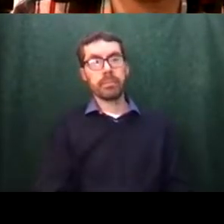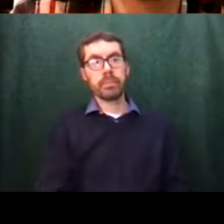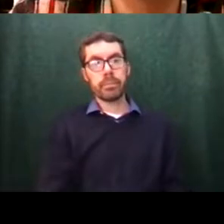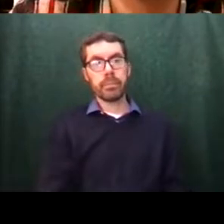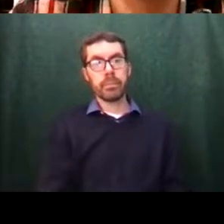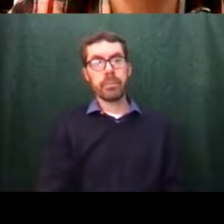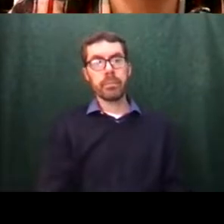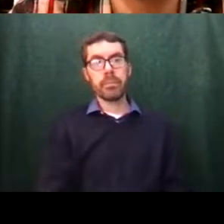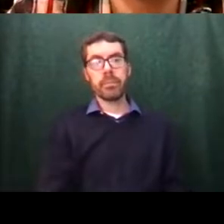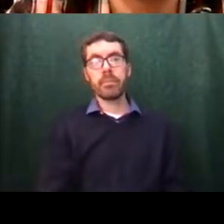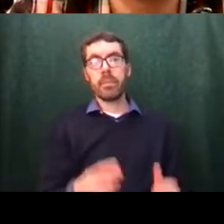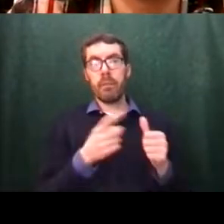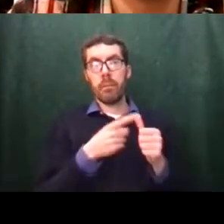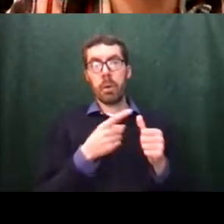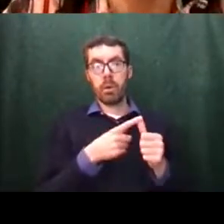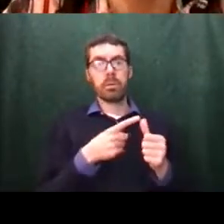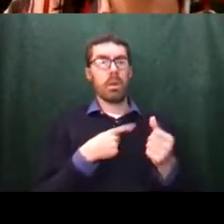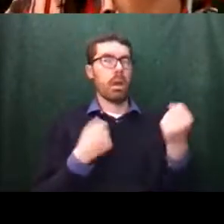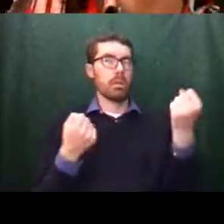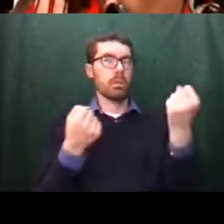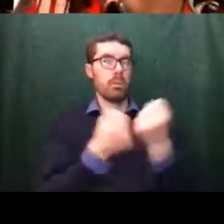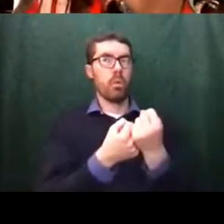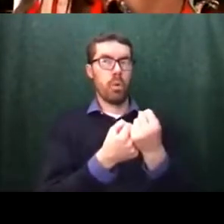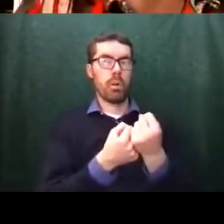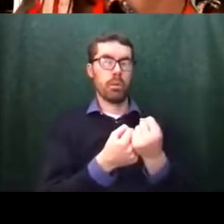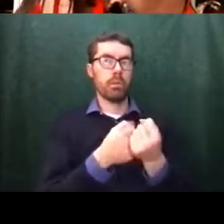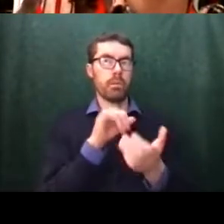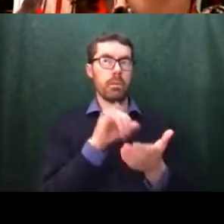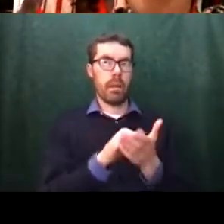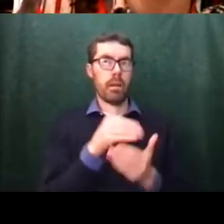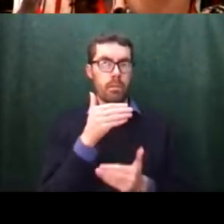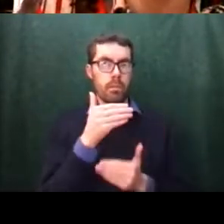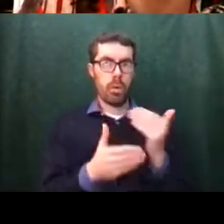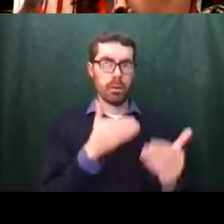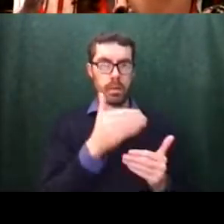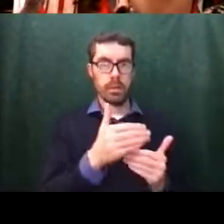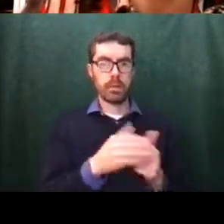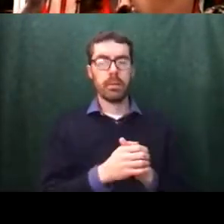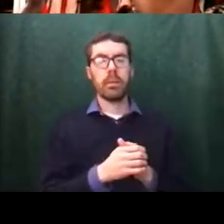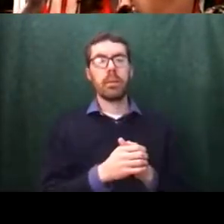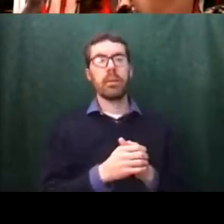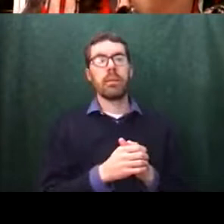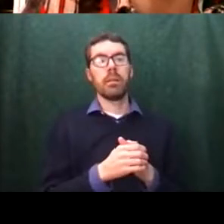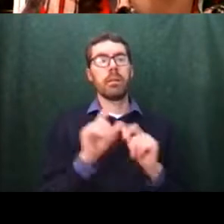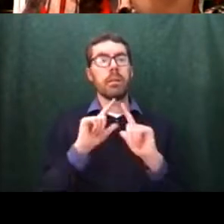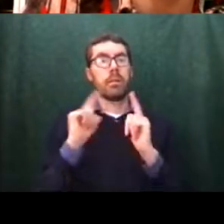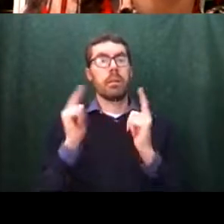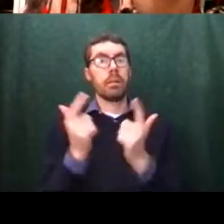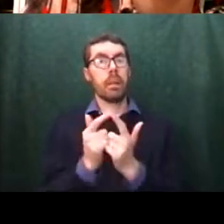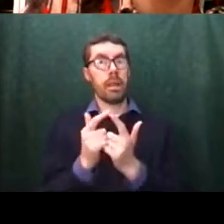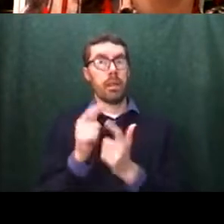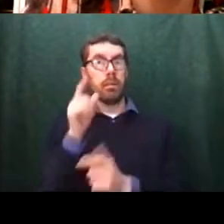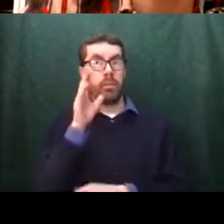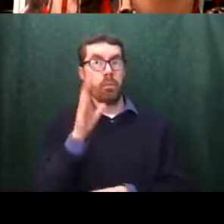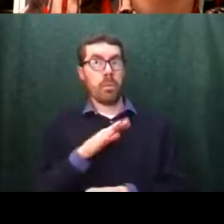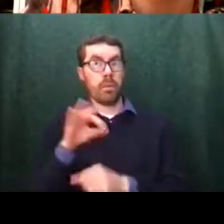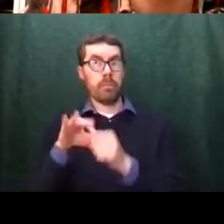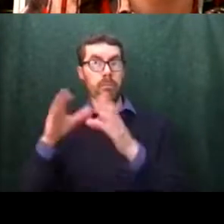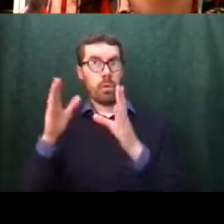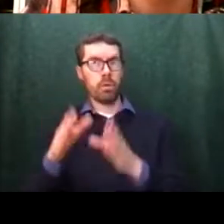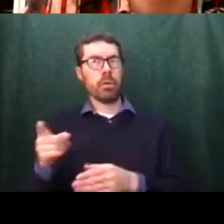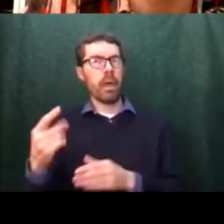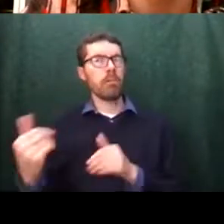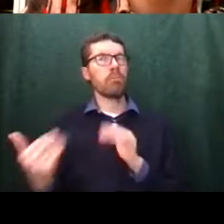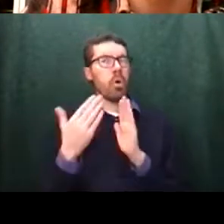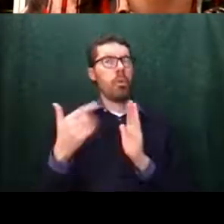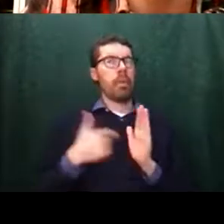First of all, I believe in the process, and I've been the League of Women Voters has talked to me a long time ago